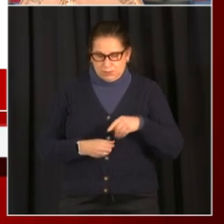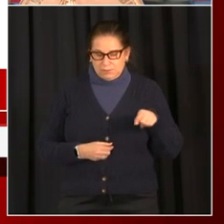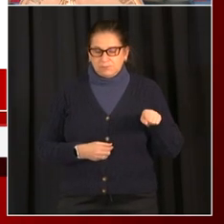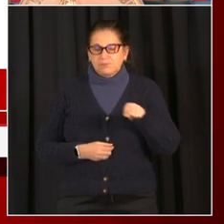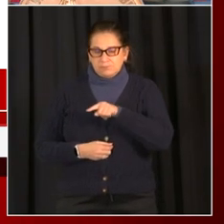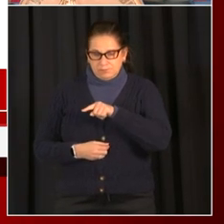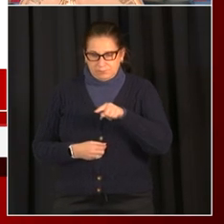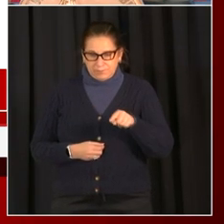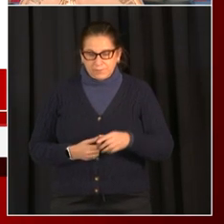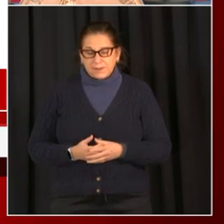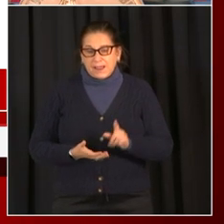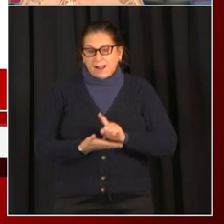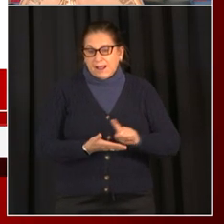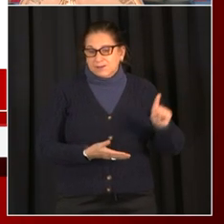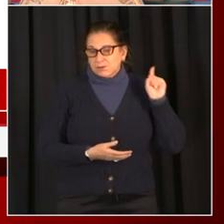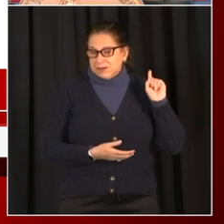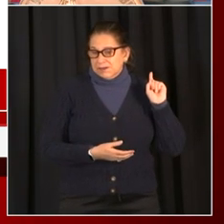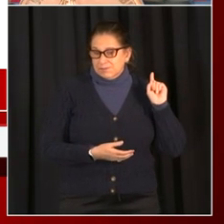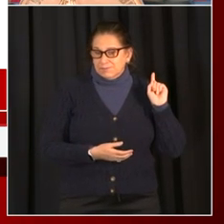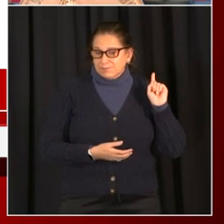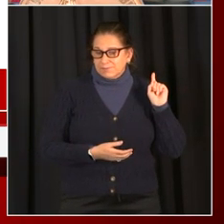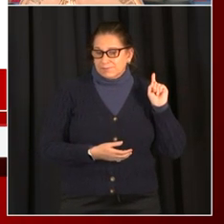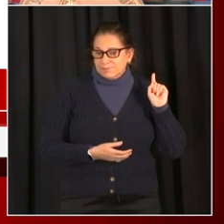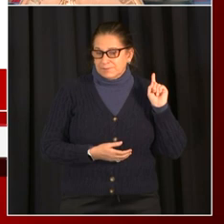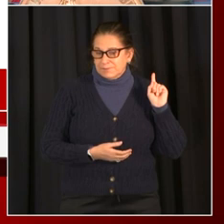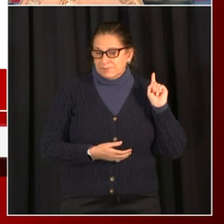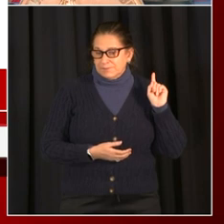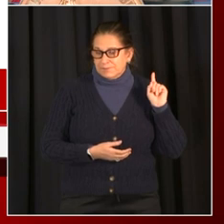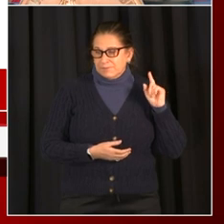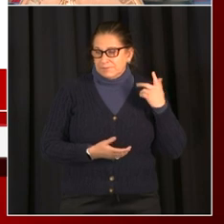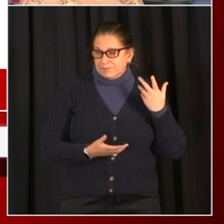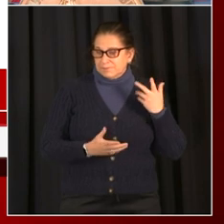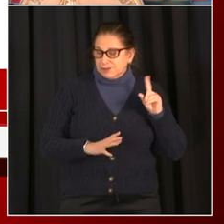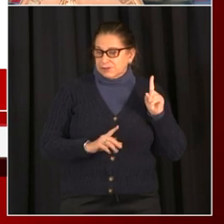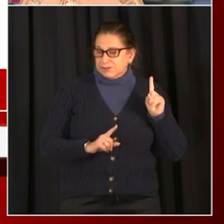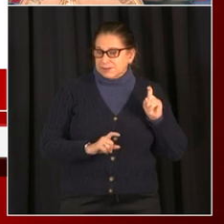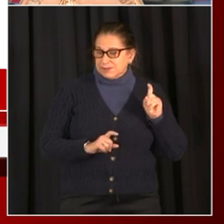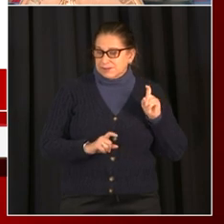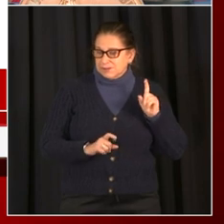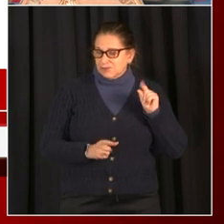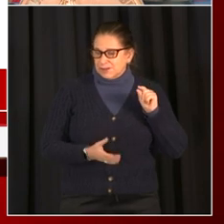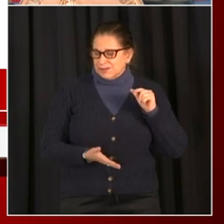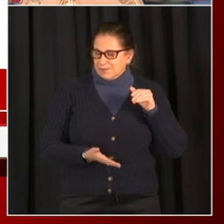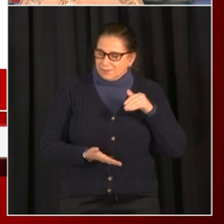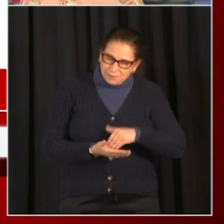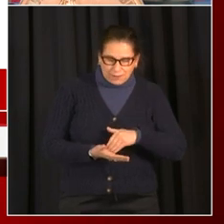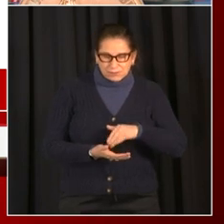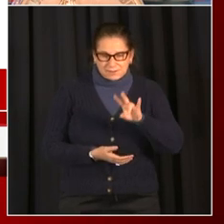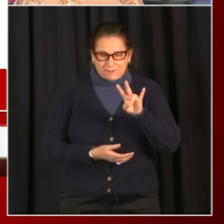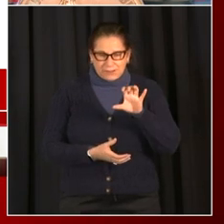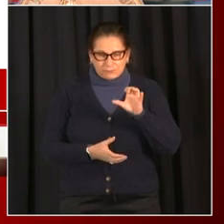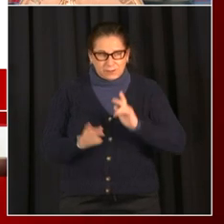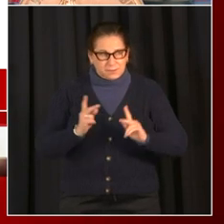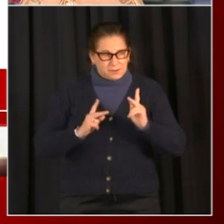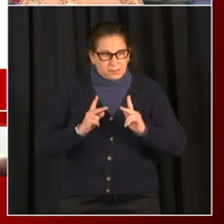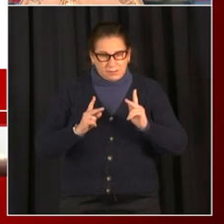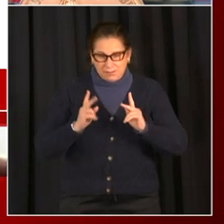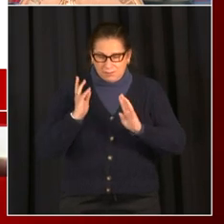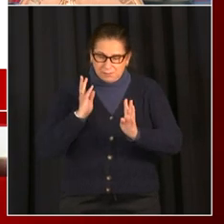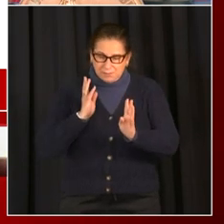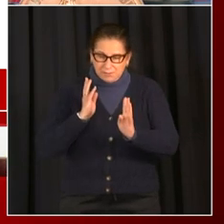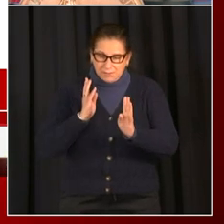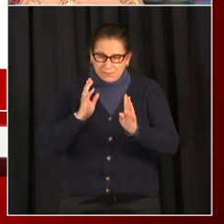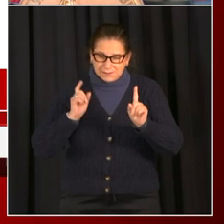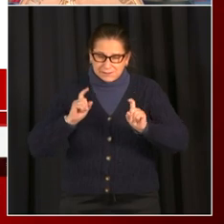last week, we tested 20,700 people at our public testing sites.